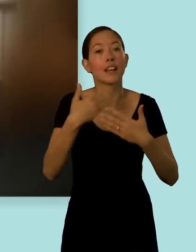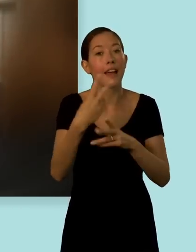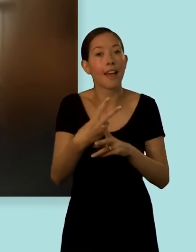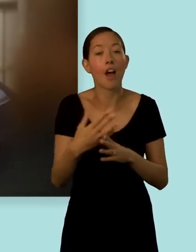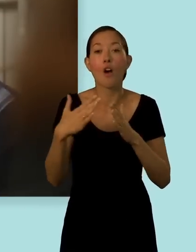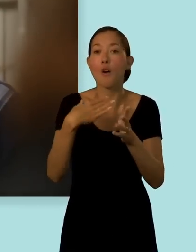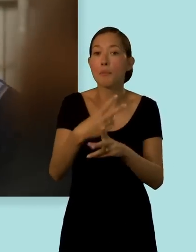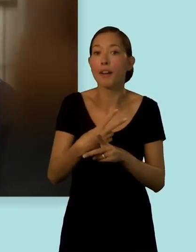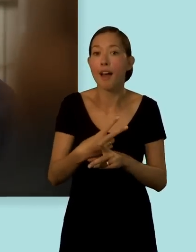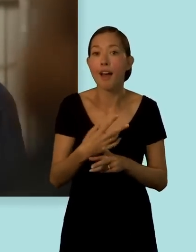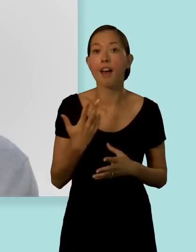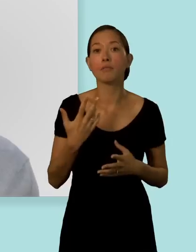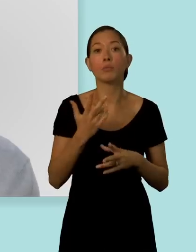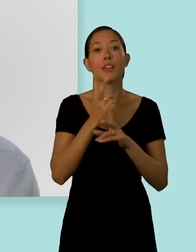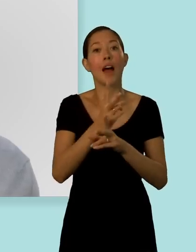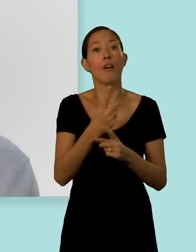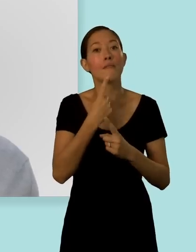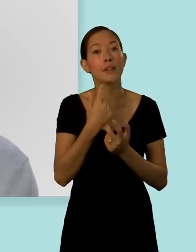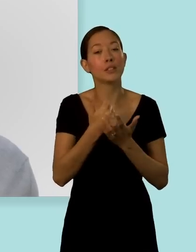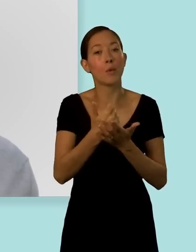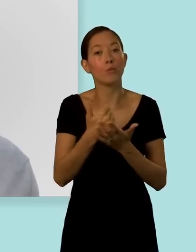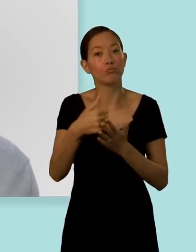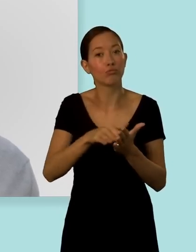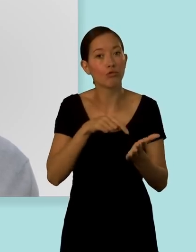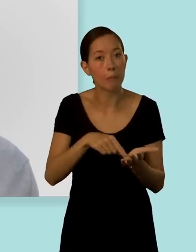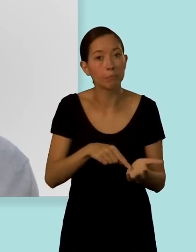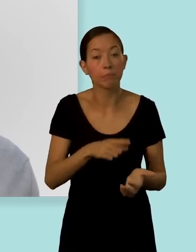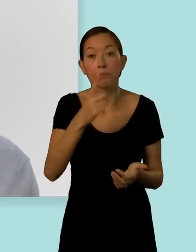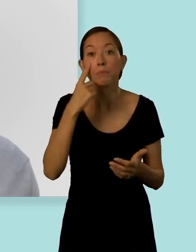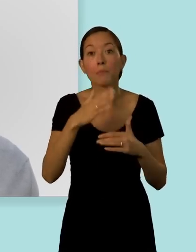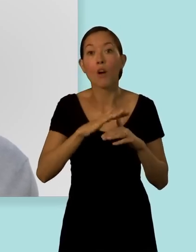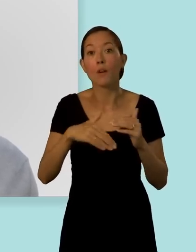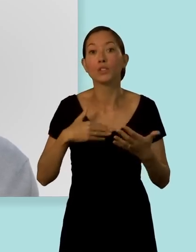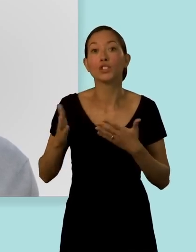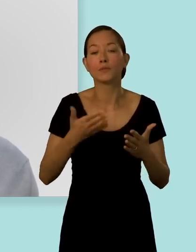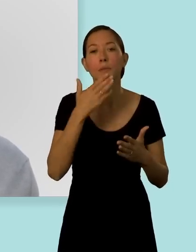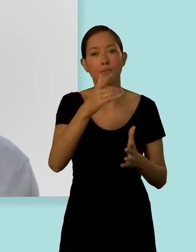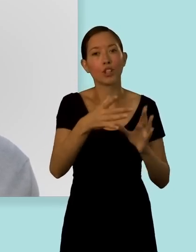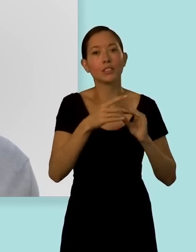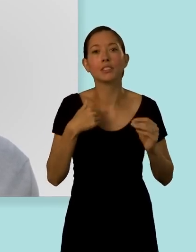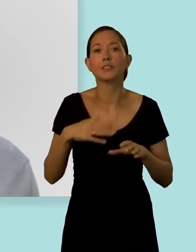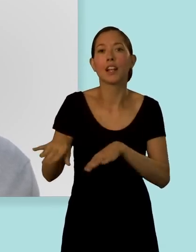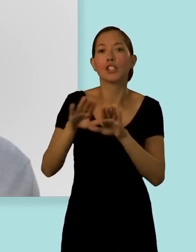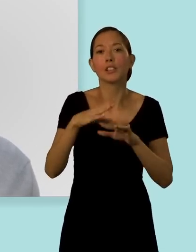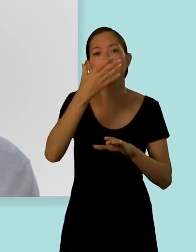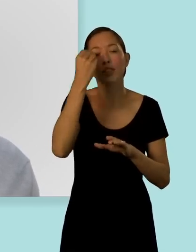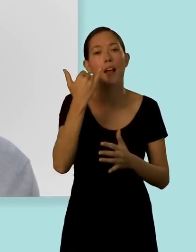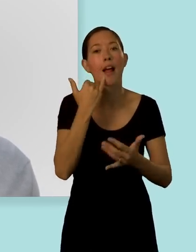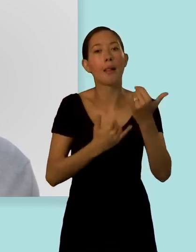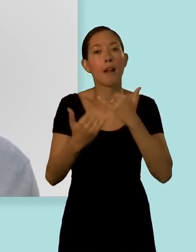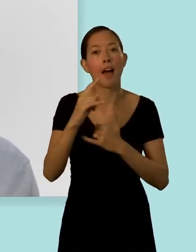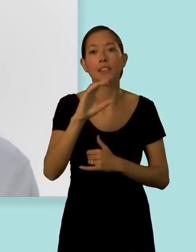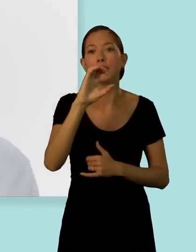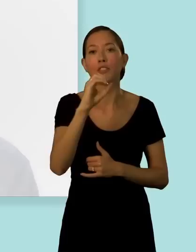support groups for carers. Also available are advocacy services, daycare and home care, and the Carer Information